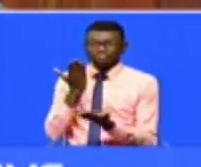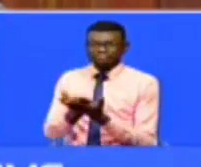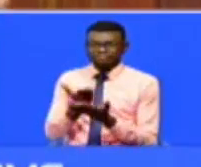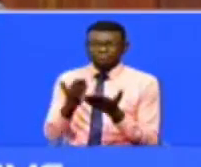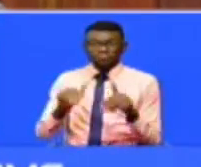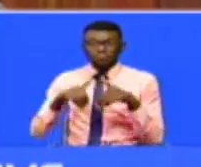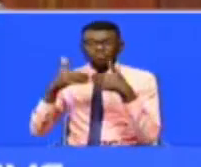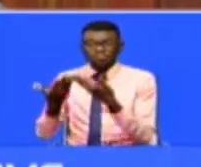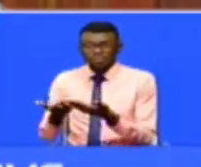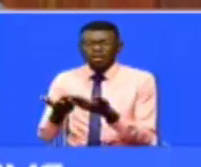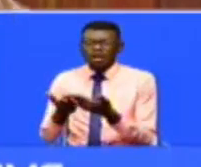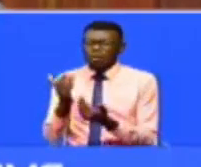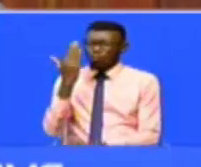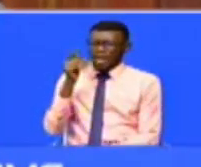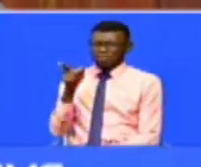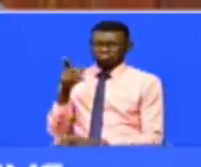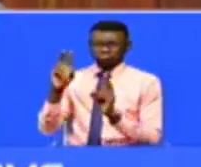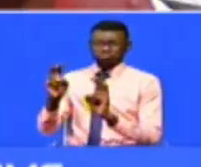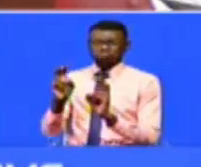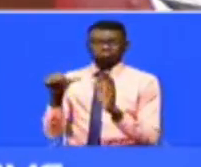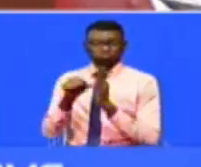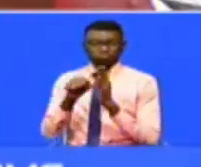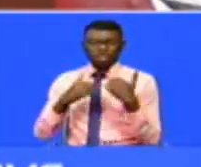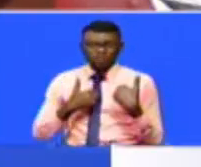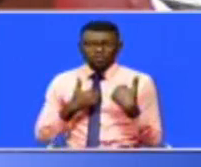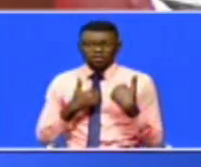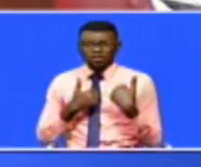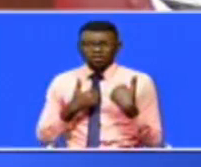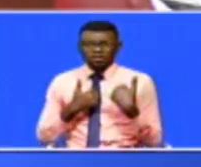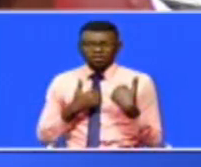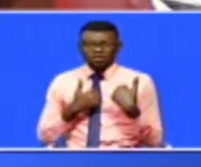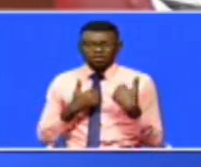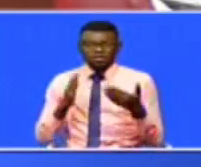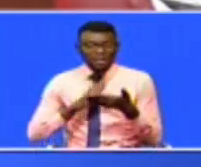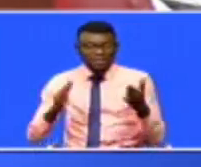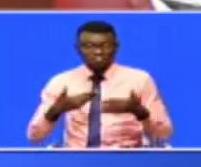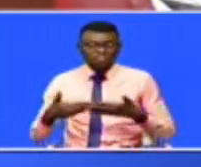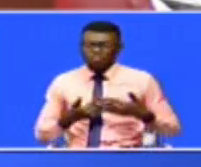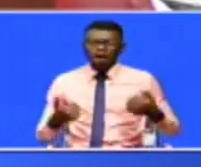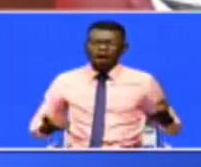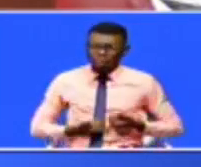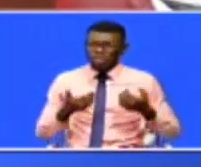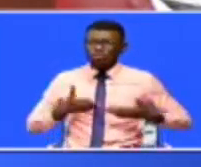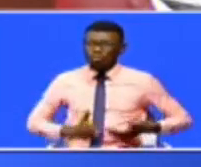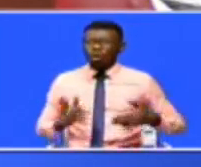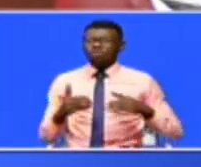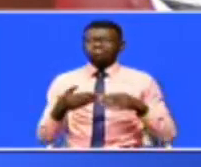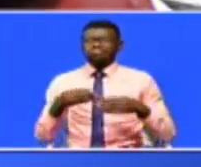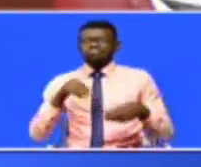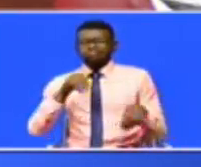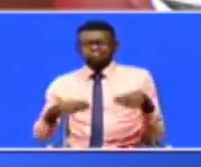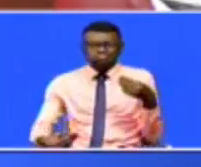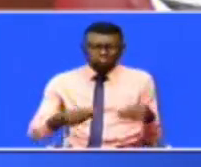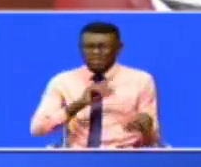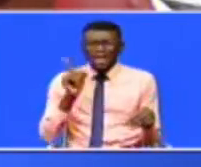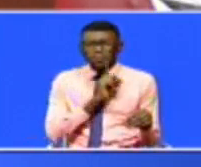because of this issue that is contentious, let us use this. There are babies who are formed with such severe malformations